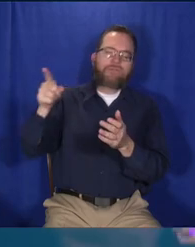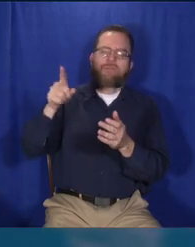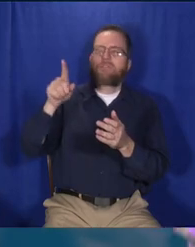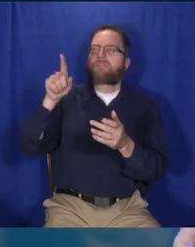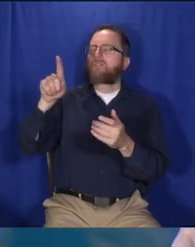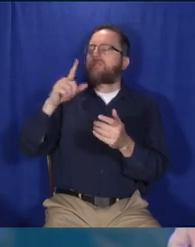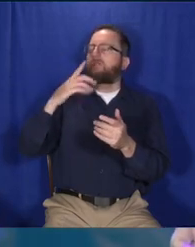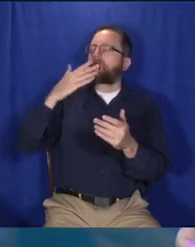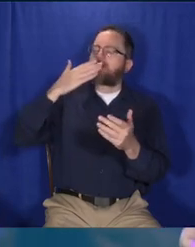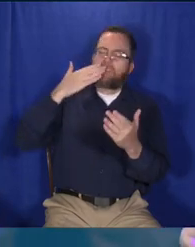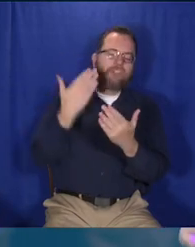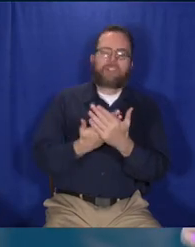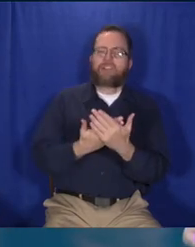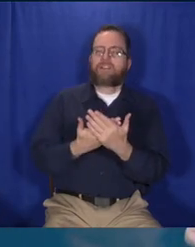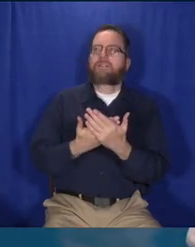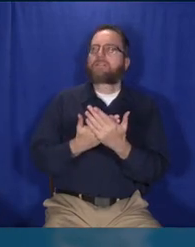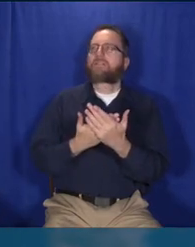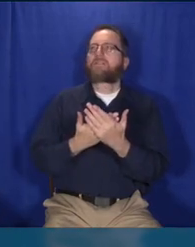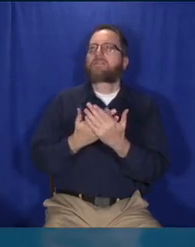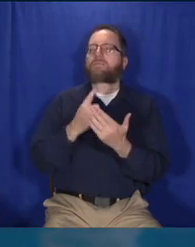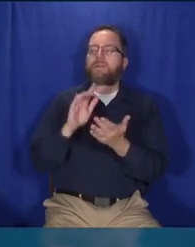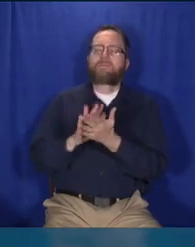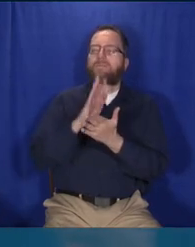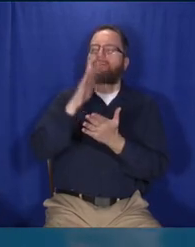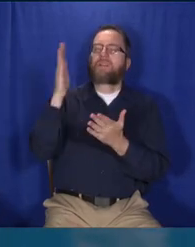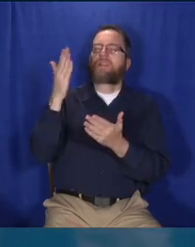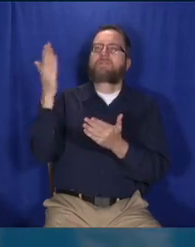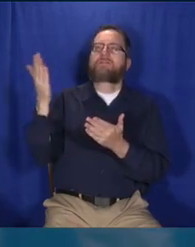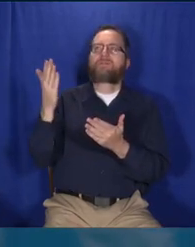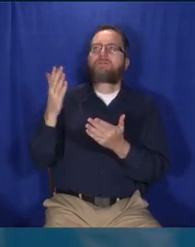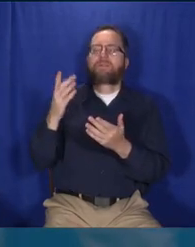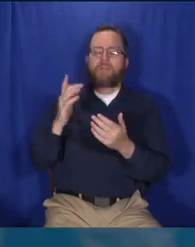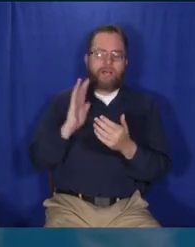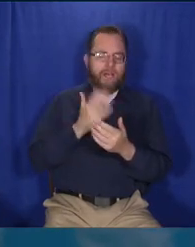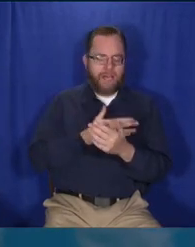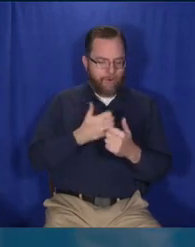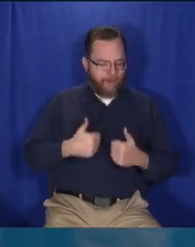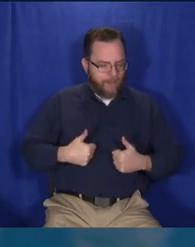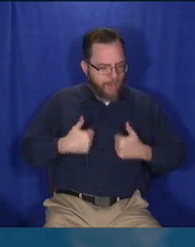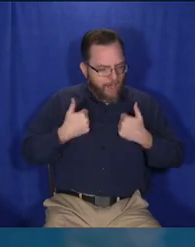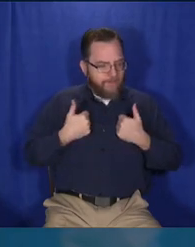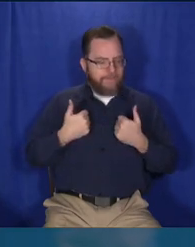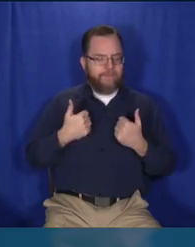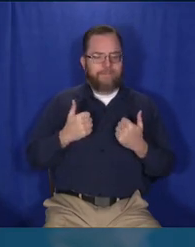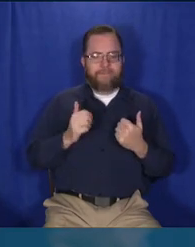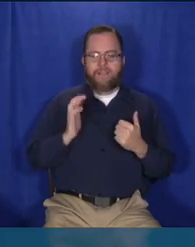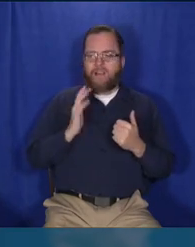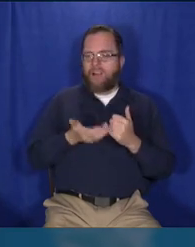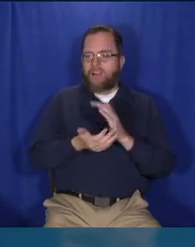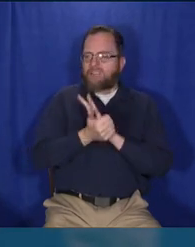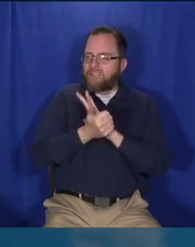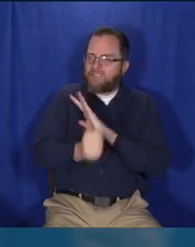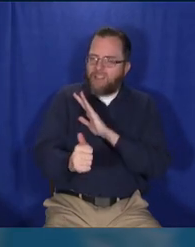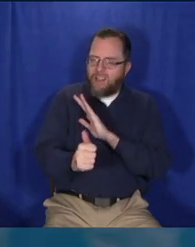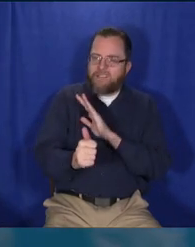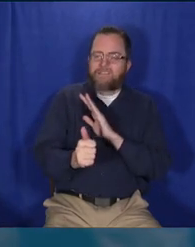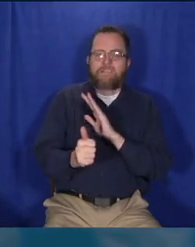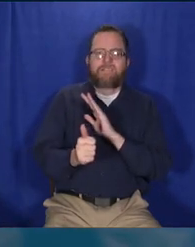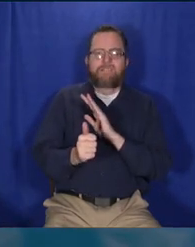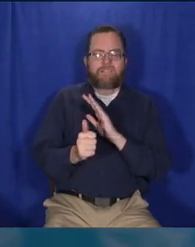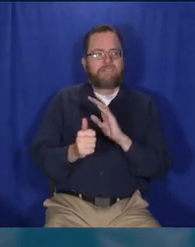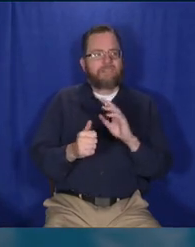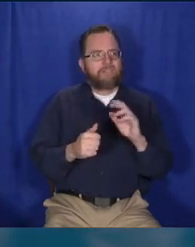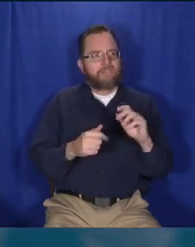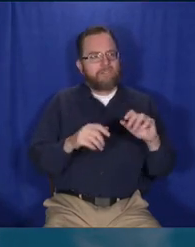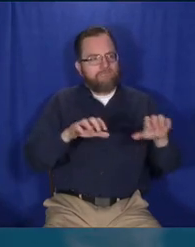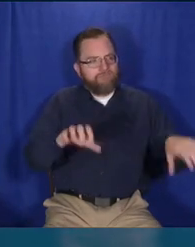the glory and the honor and the praise with our whole lives, even including our money, our resources, our talents, everything. We give it to you because